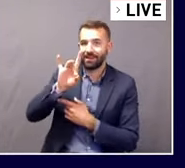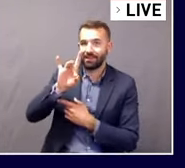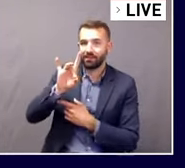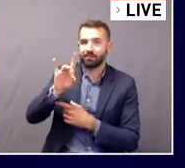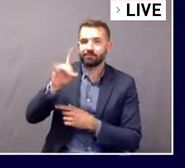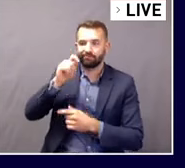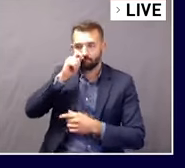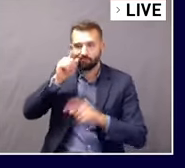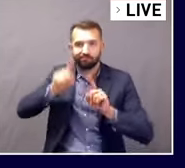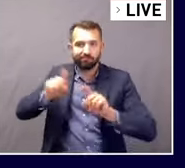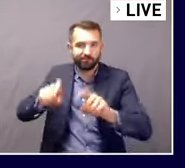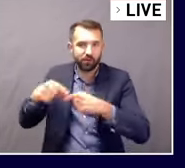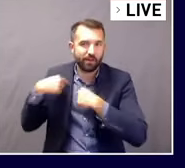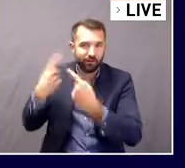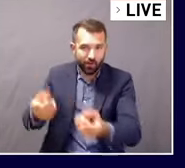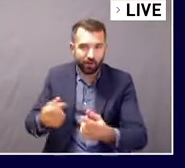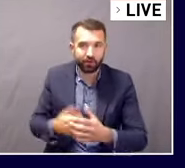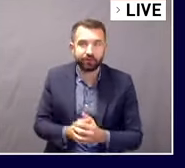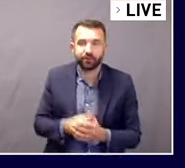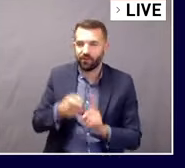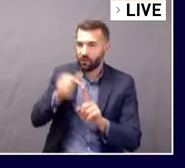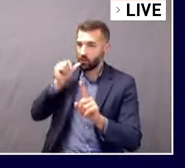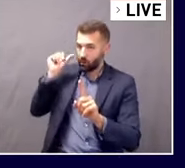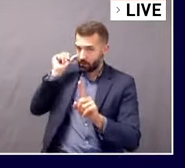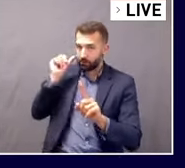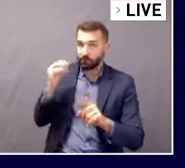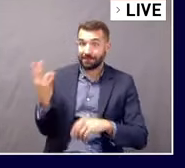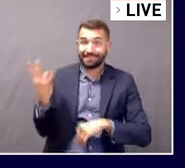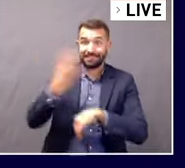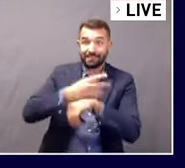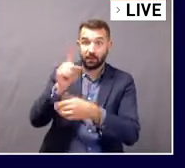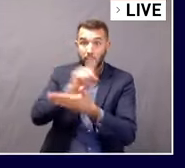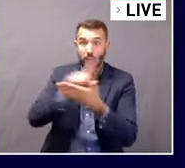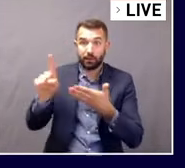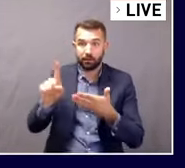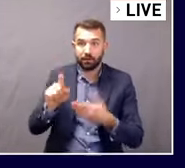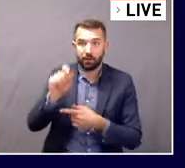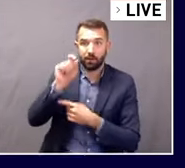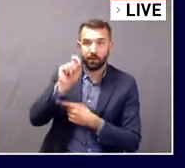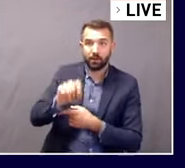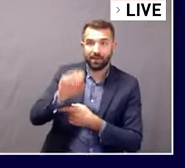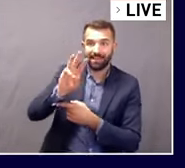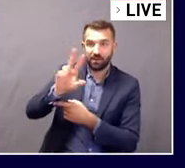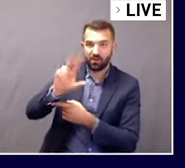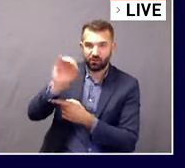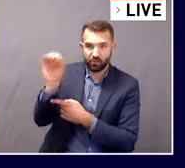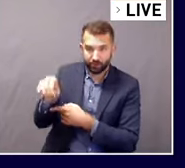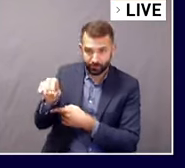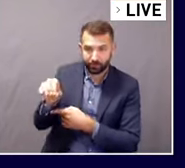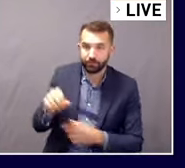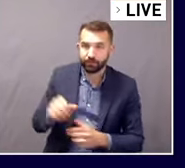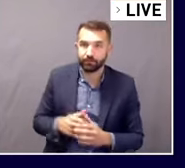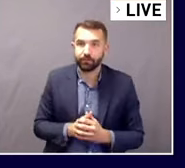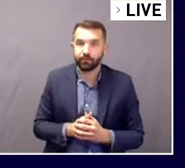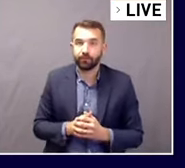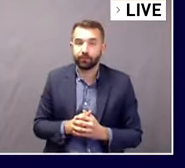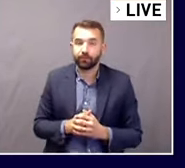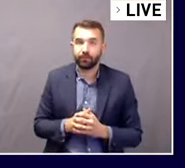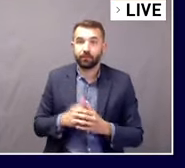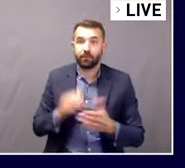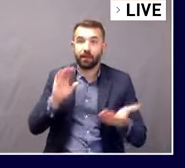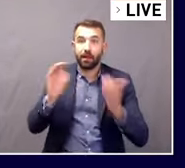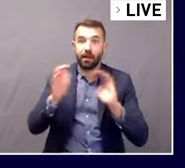The 7-day positivity rate is 0.63%. And again, for context, the national